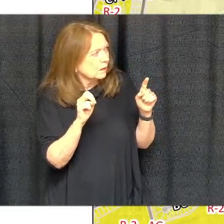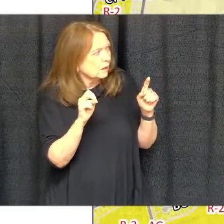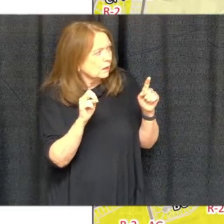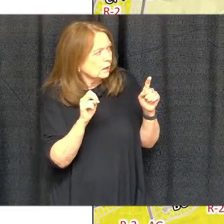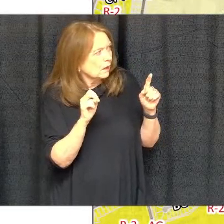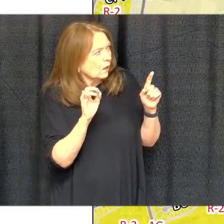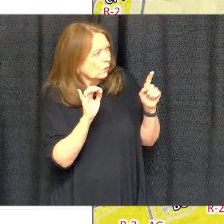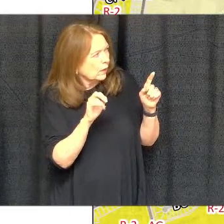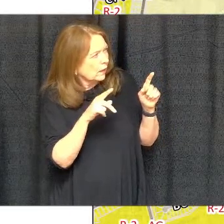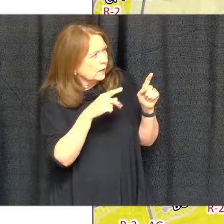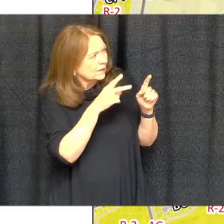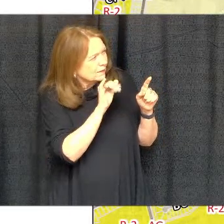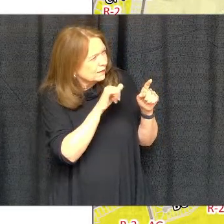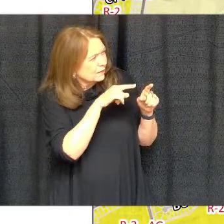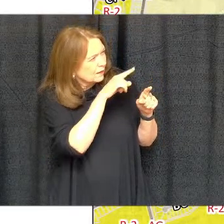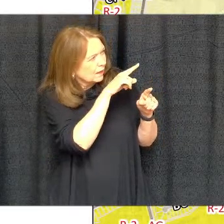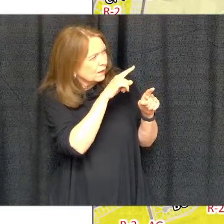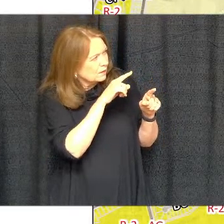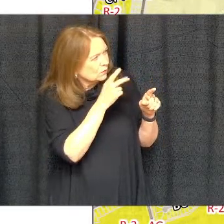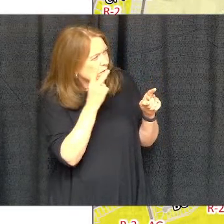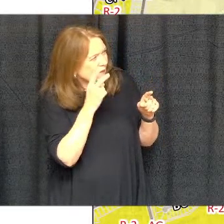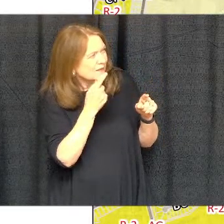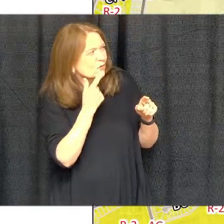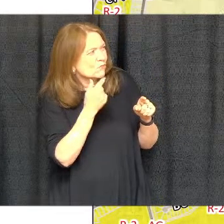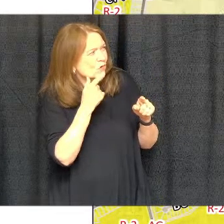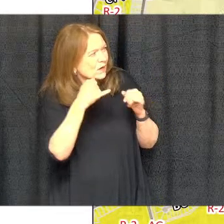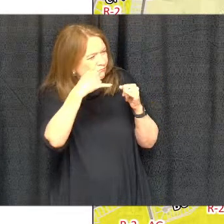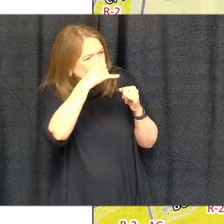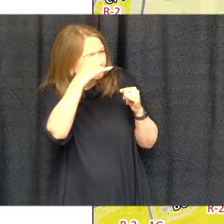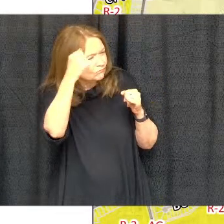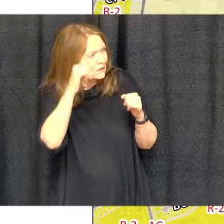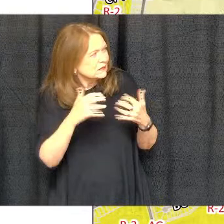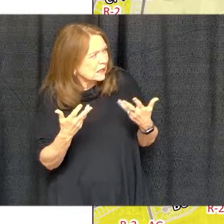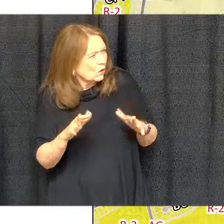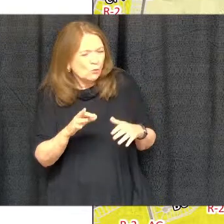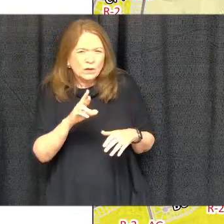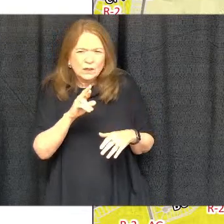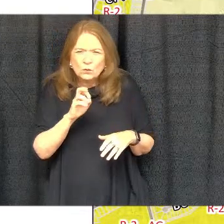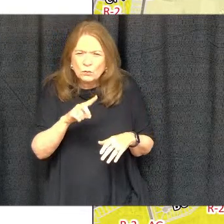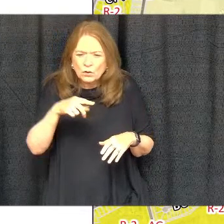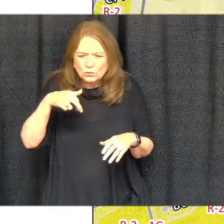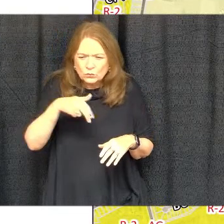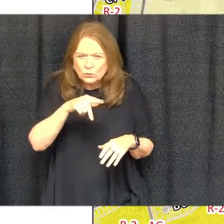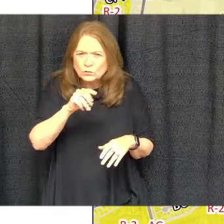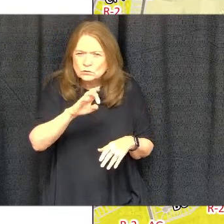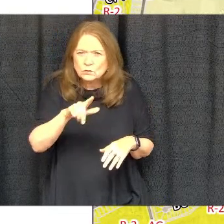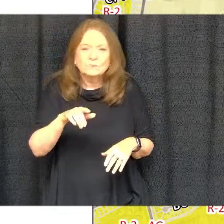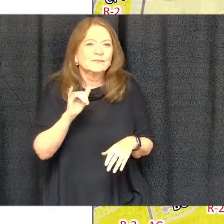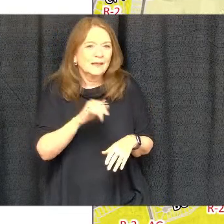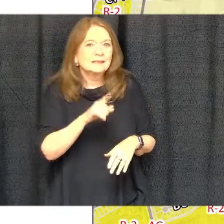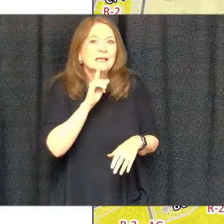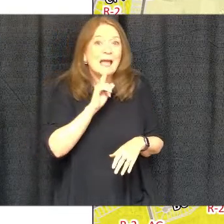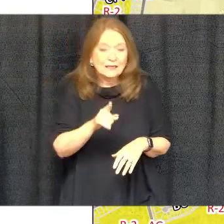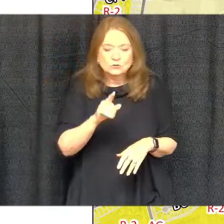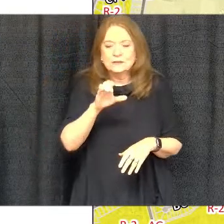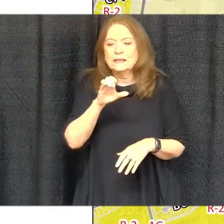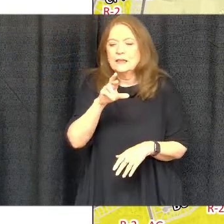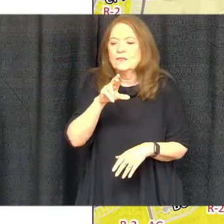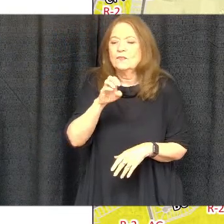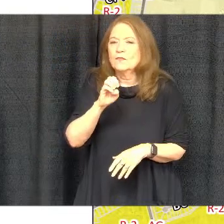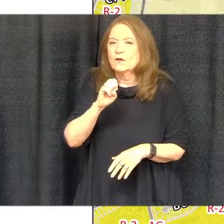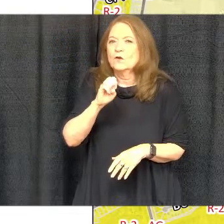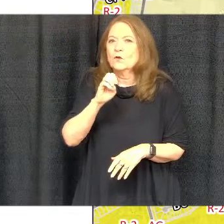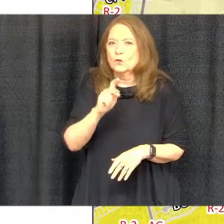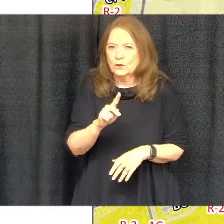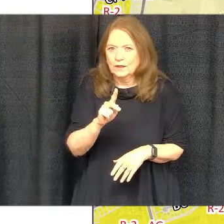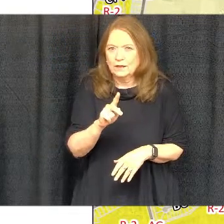It looks like a trail. Is that you see yes. that little red line up there? Is that Yeah. already a road or a trail? What is that? that is actually the Spring Creek. It's part of the